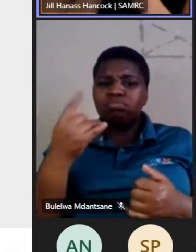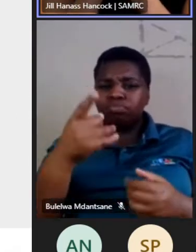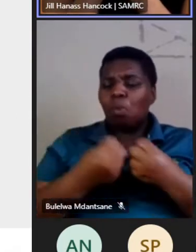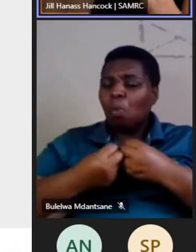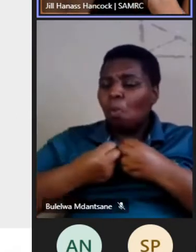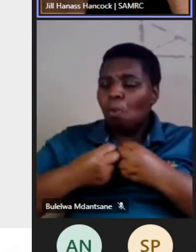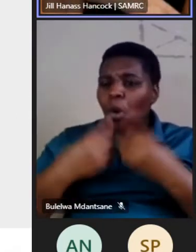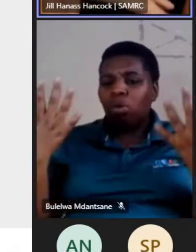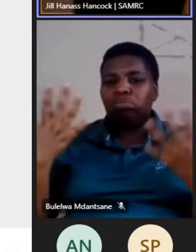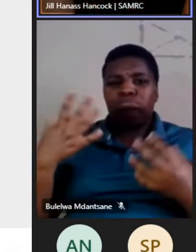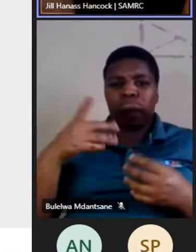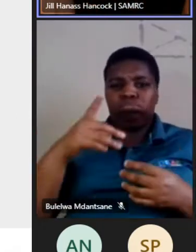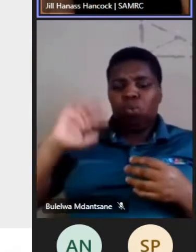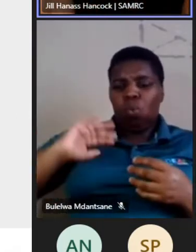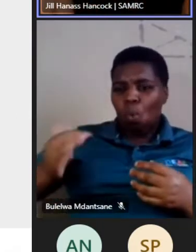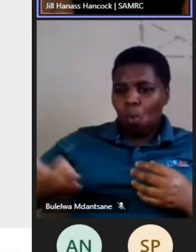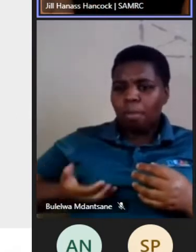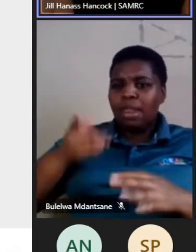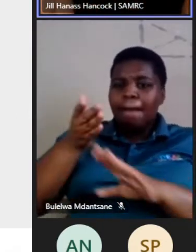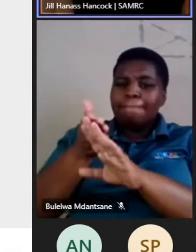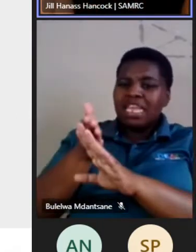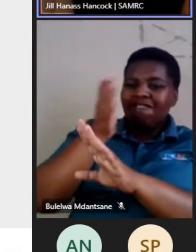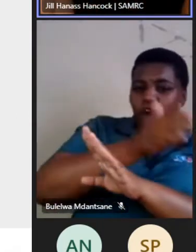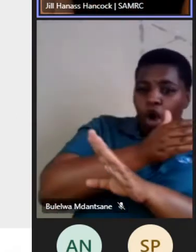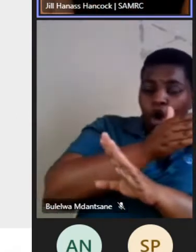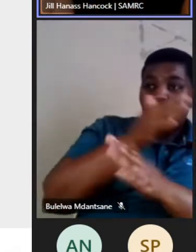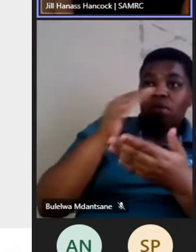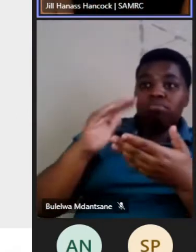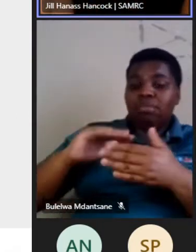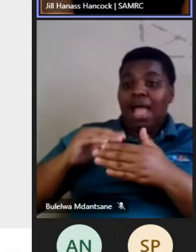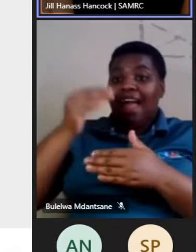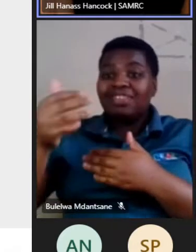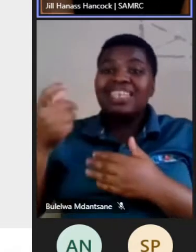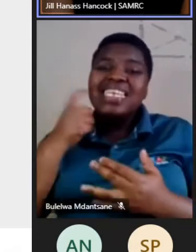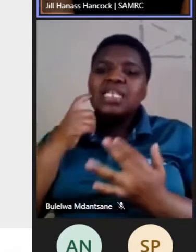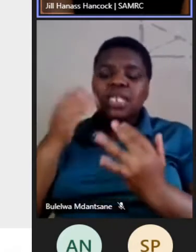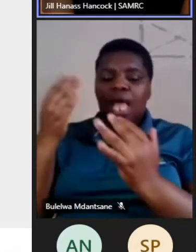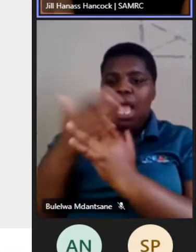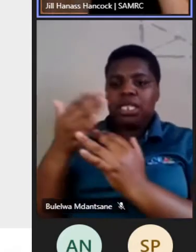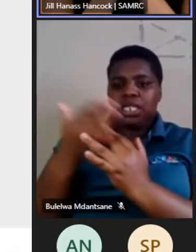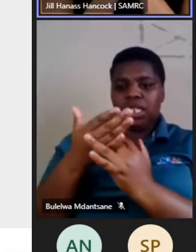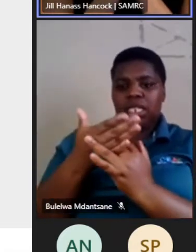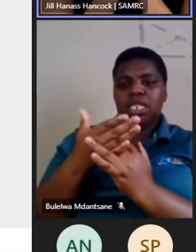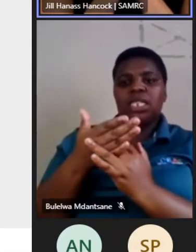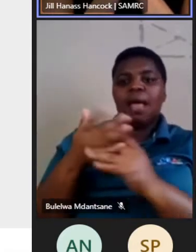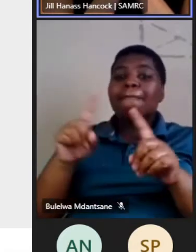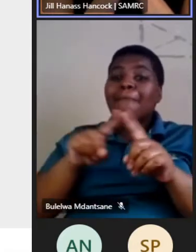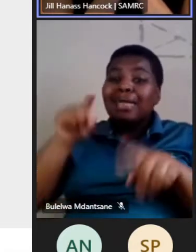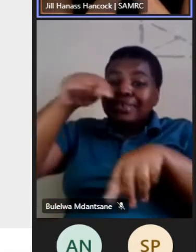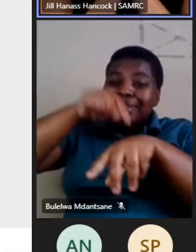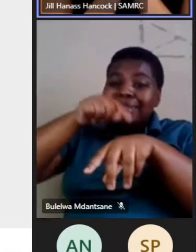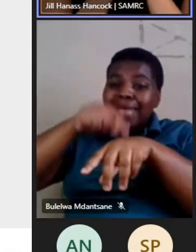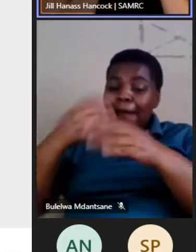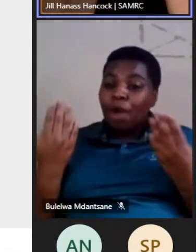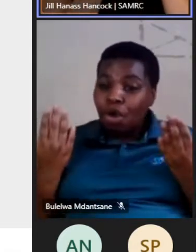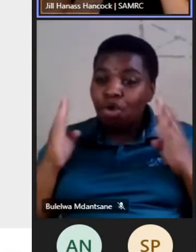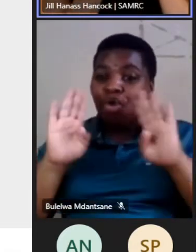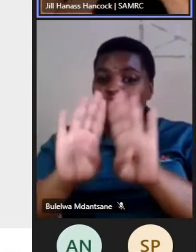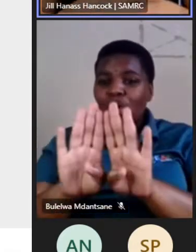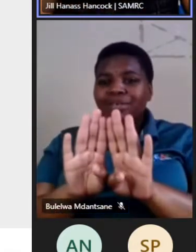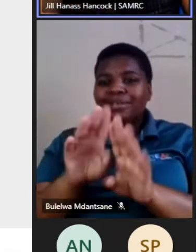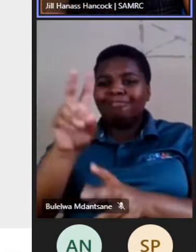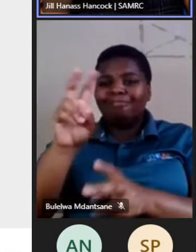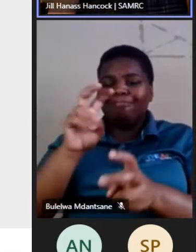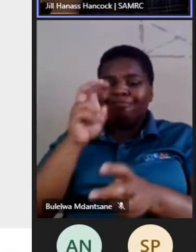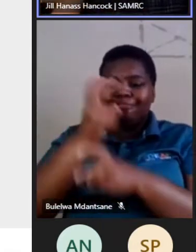sanitary pads, and before and after the lockdown, they had access to it. There is an increase in some of them not using it, but that